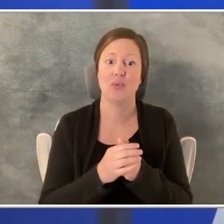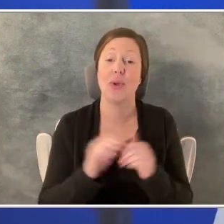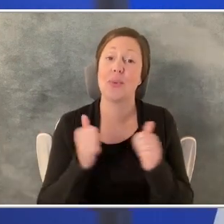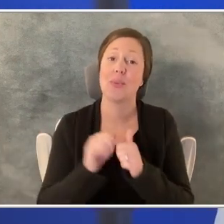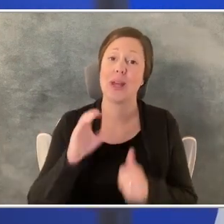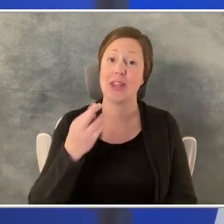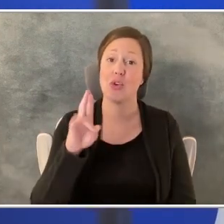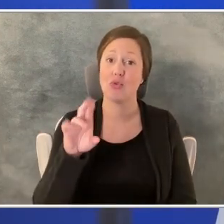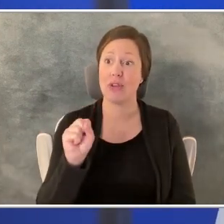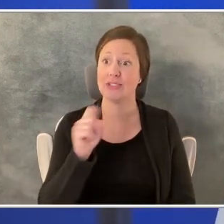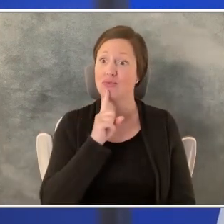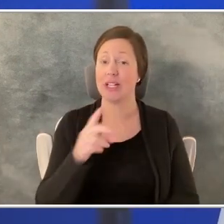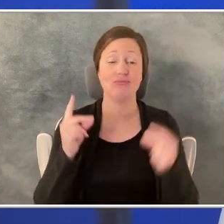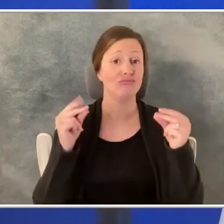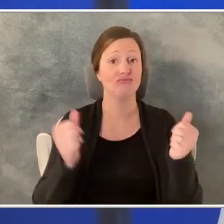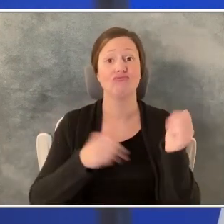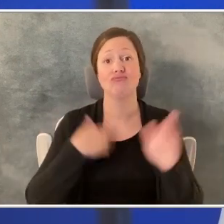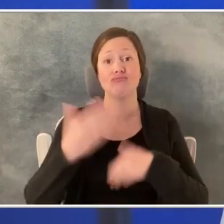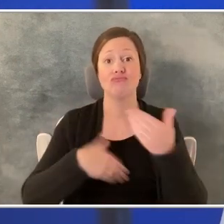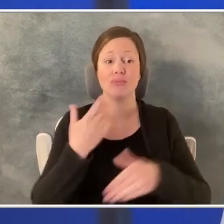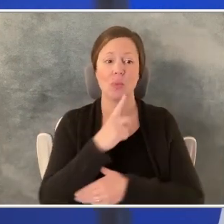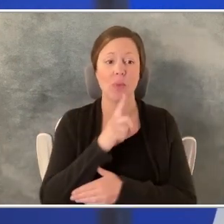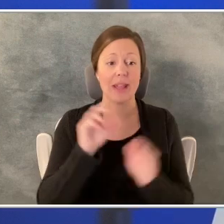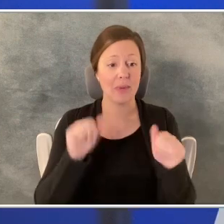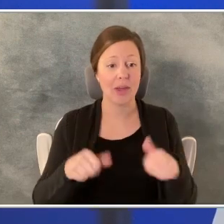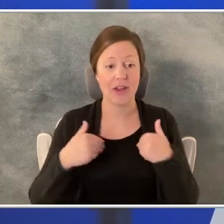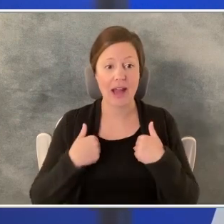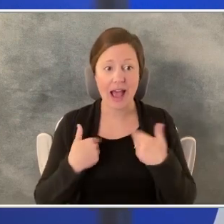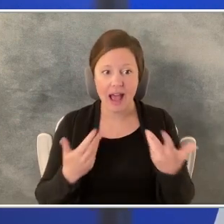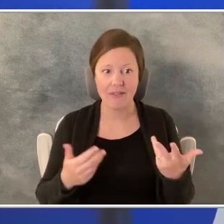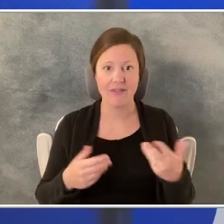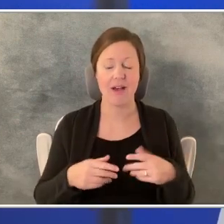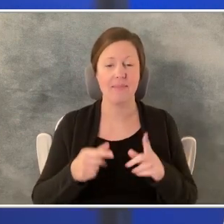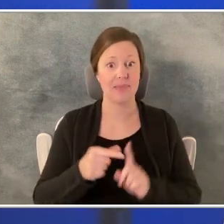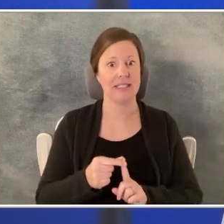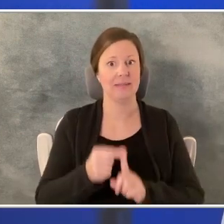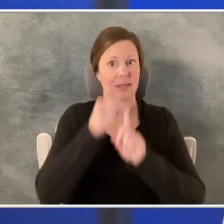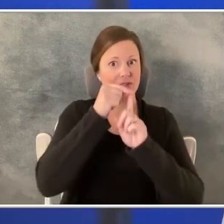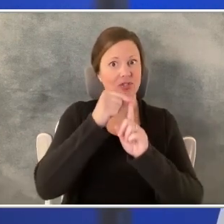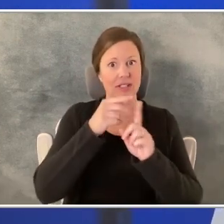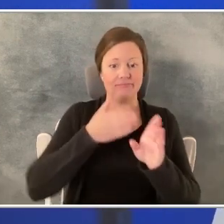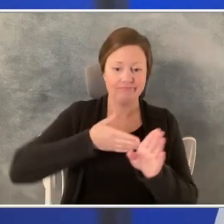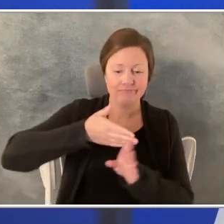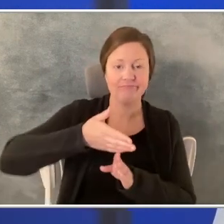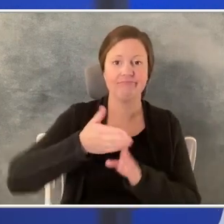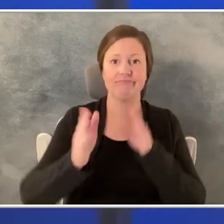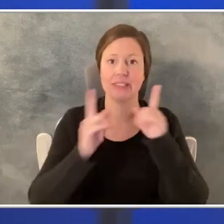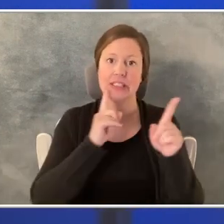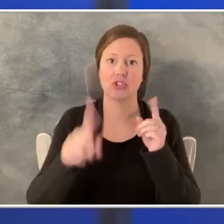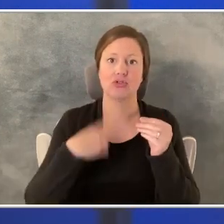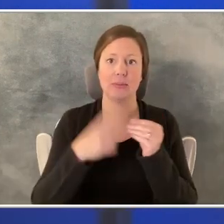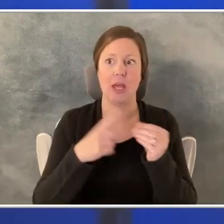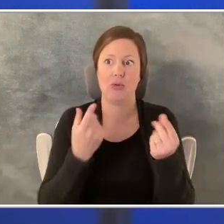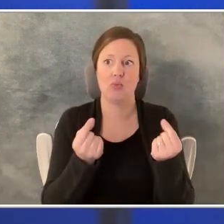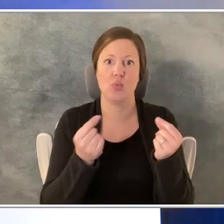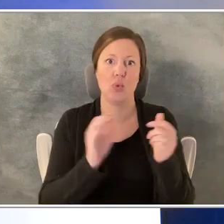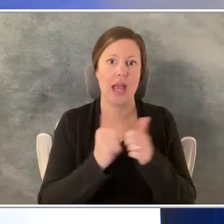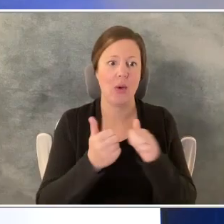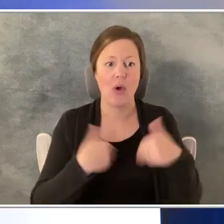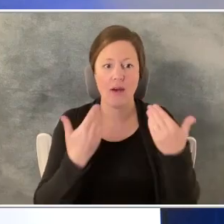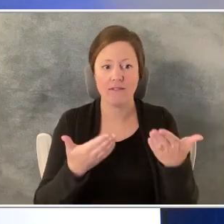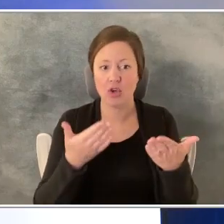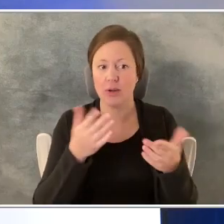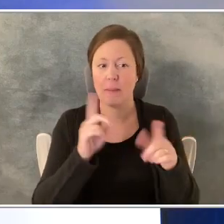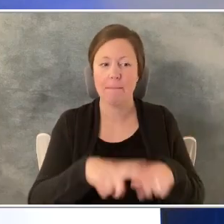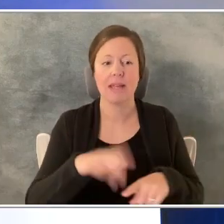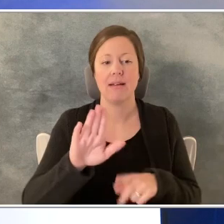in and we could go into really nuanced discussions about how could we approach this, what could we offer him based on his specific cancer. So let's